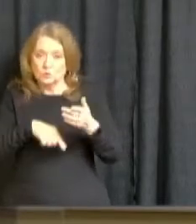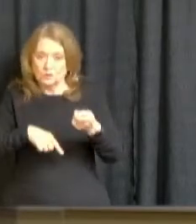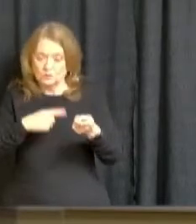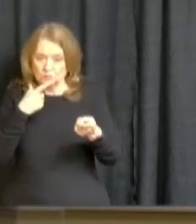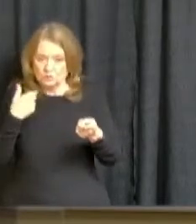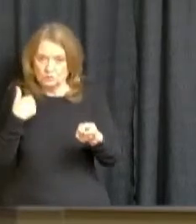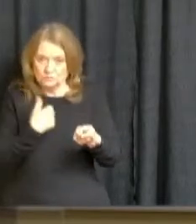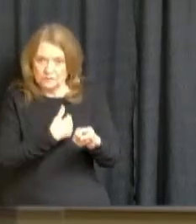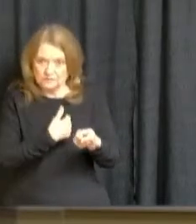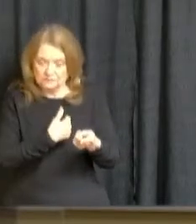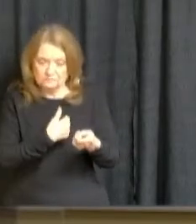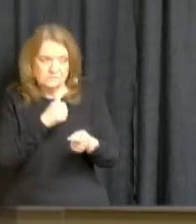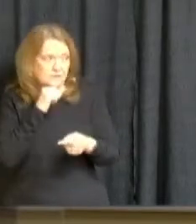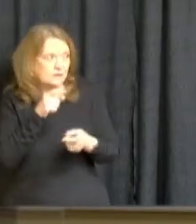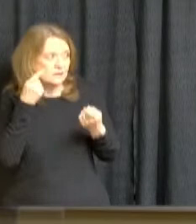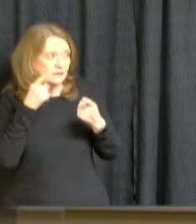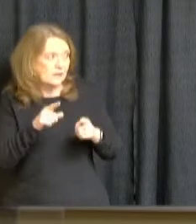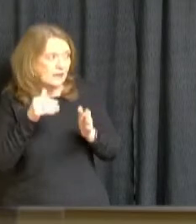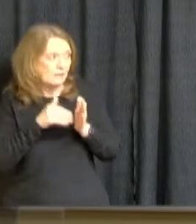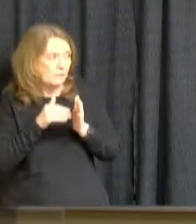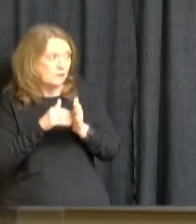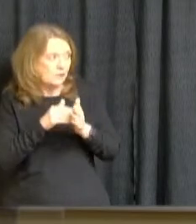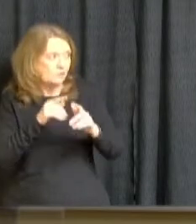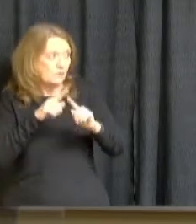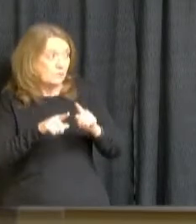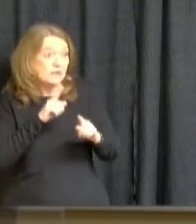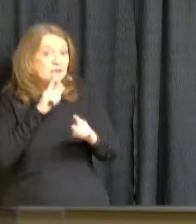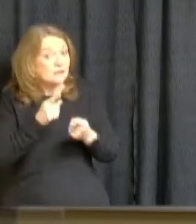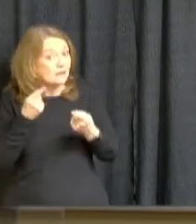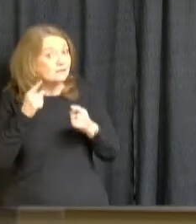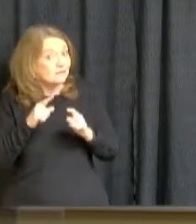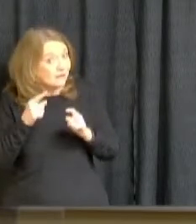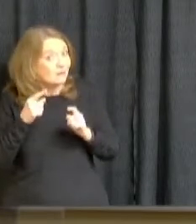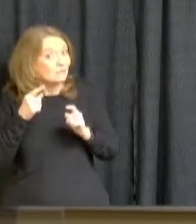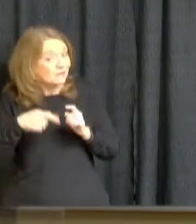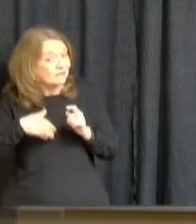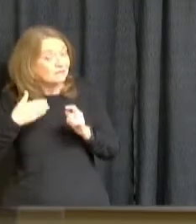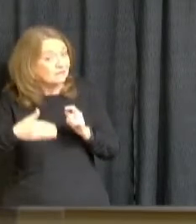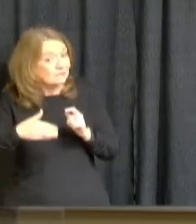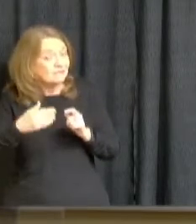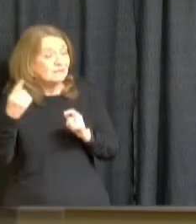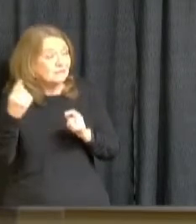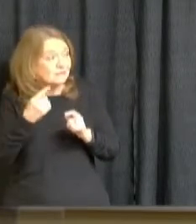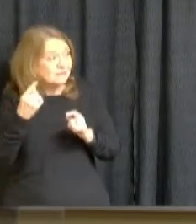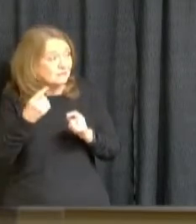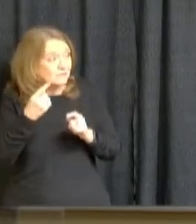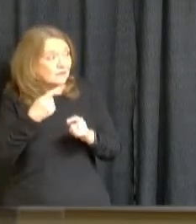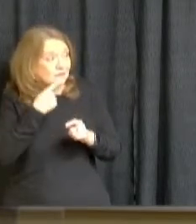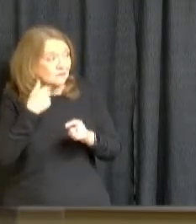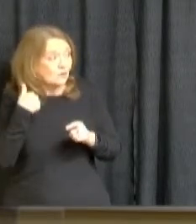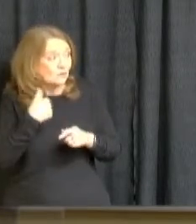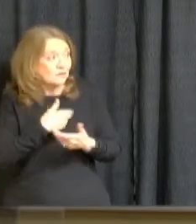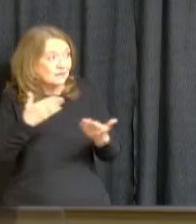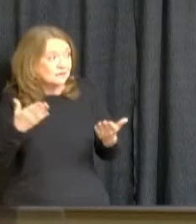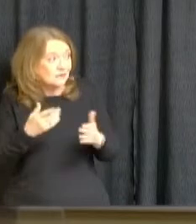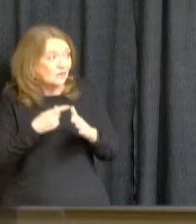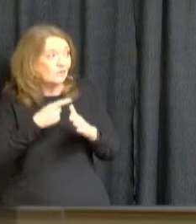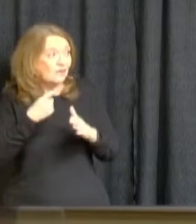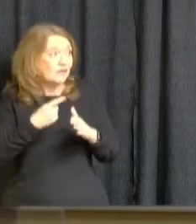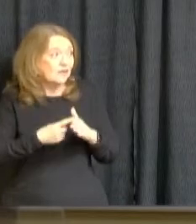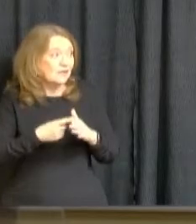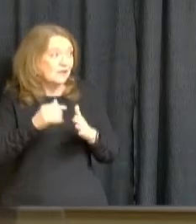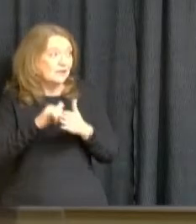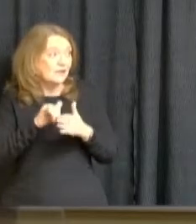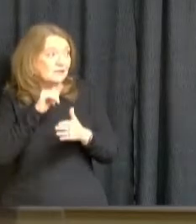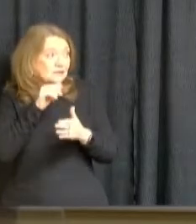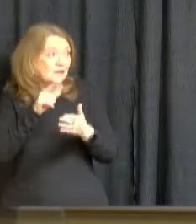us. And it doesn't happen often, but it does happen on occasion that something is told to us in these chambers and then it goes and that's